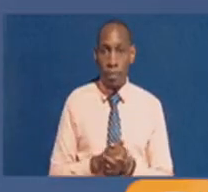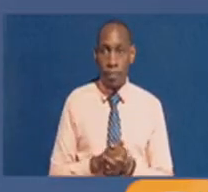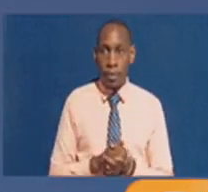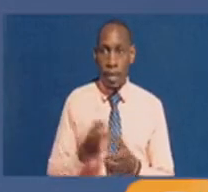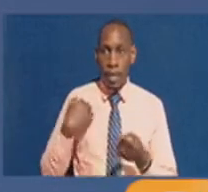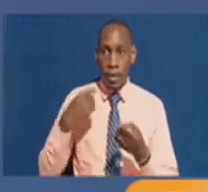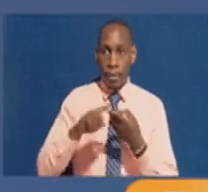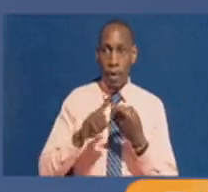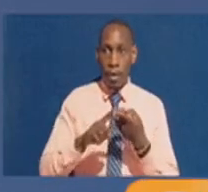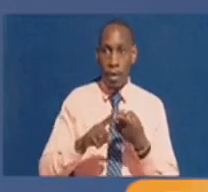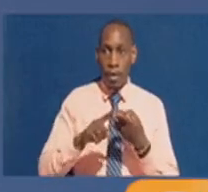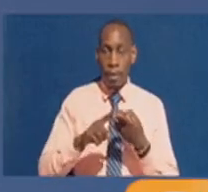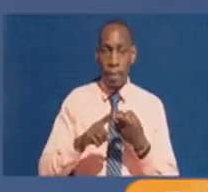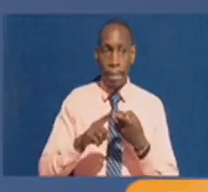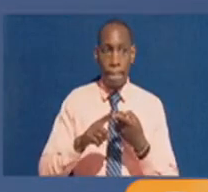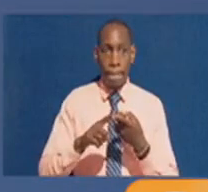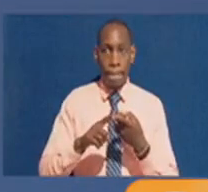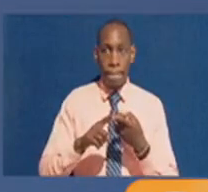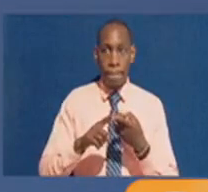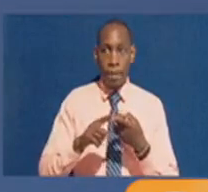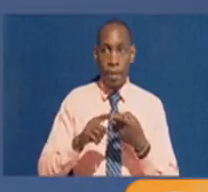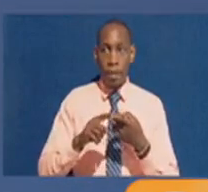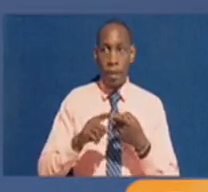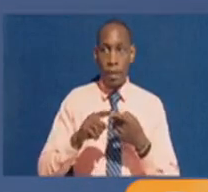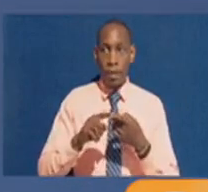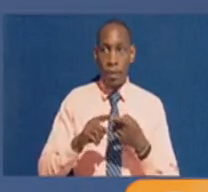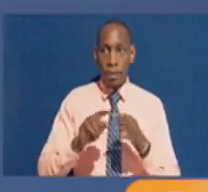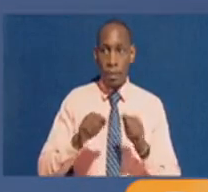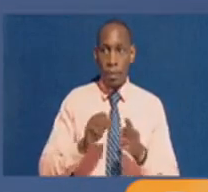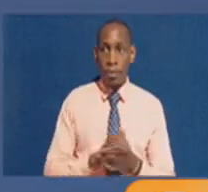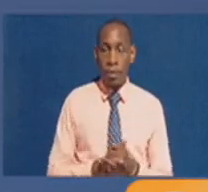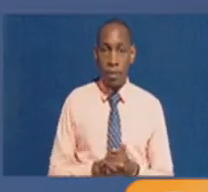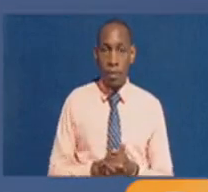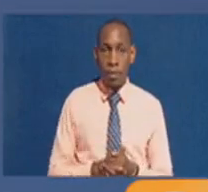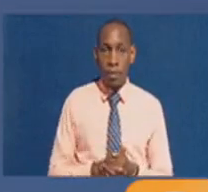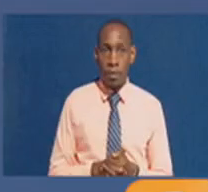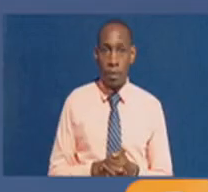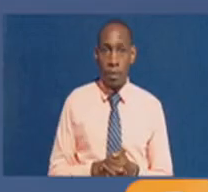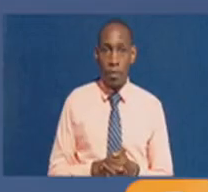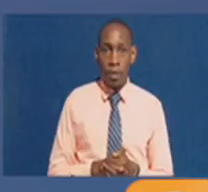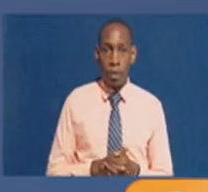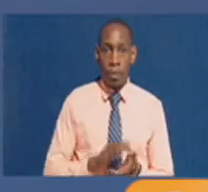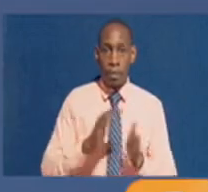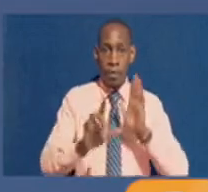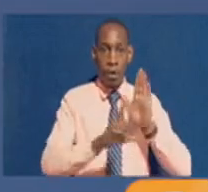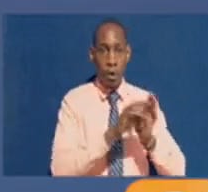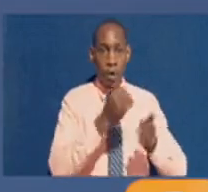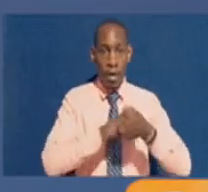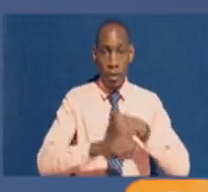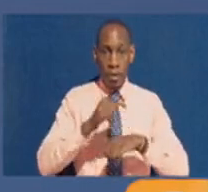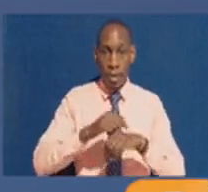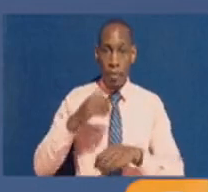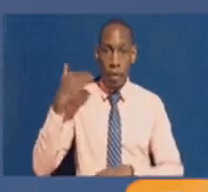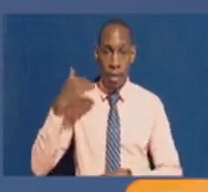one, they can be able to face the law if there is any criminal offense committed. And number two,